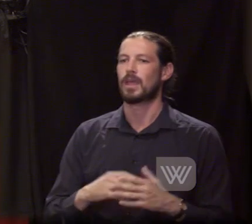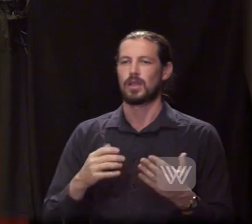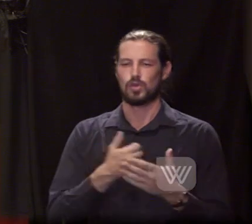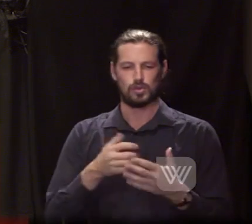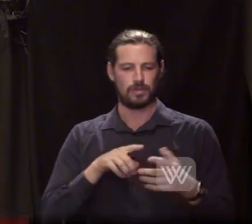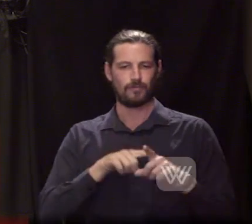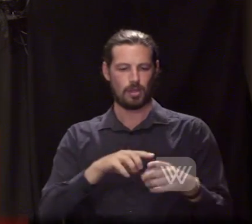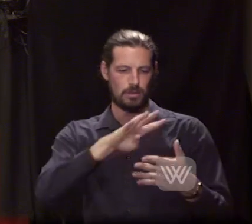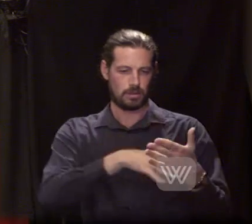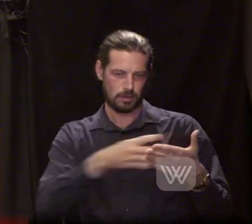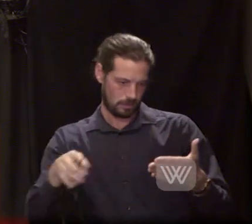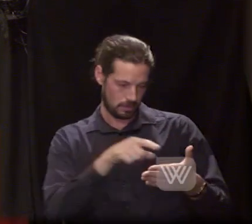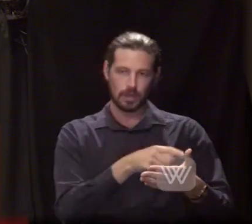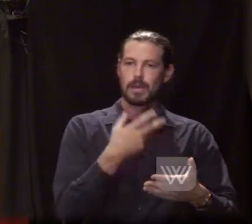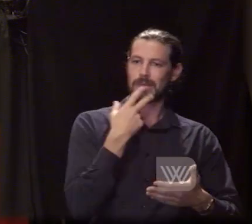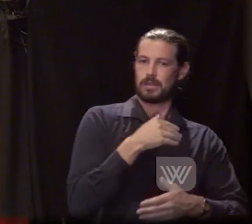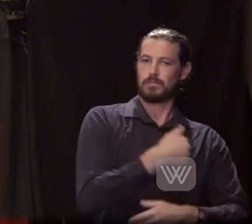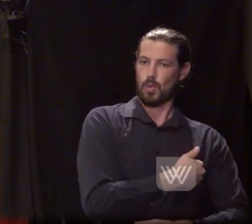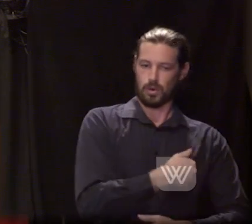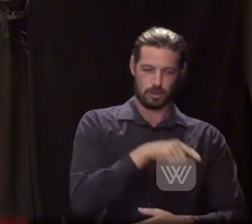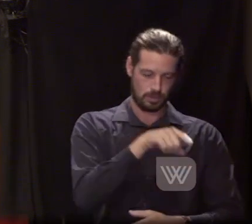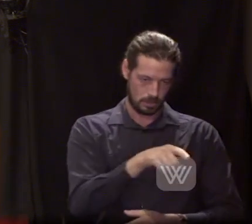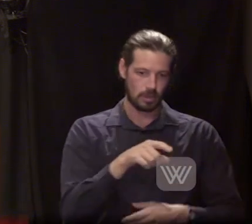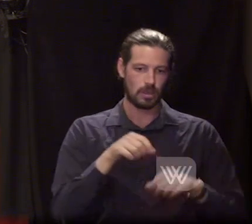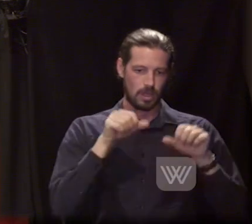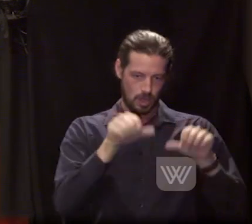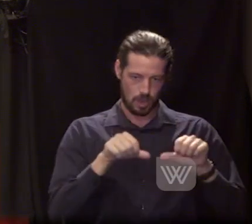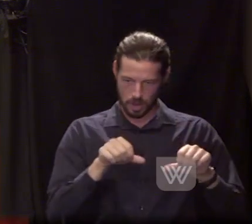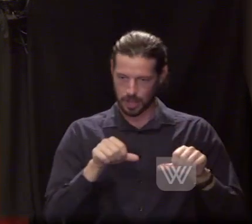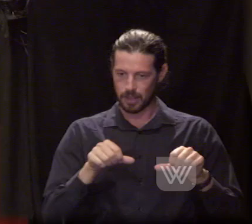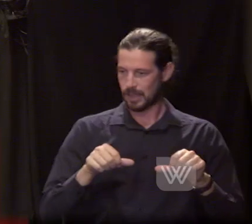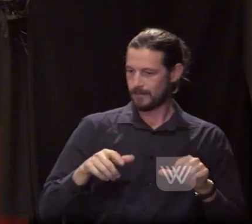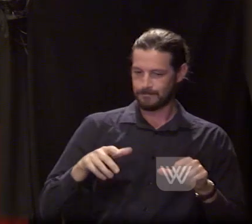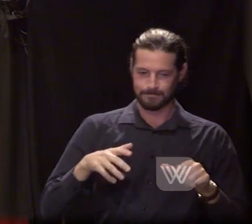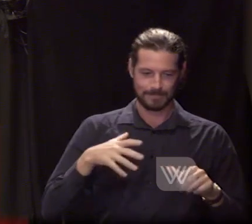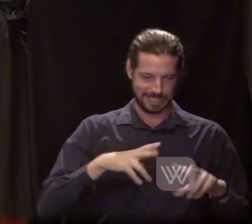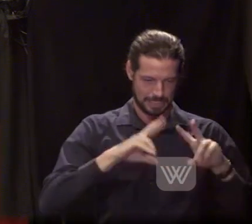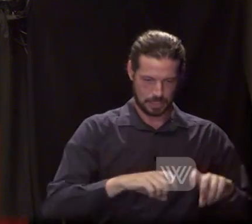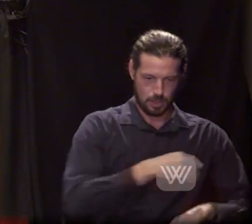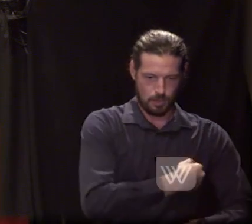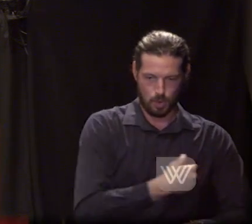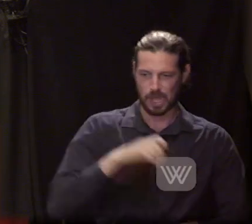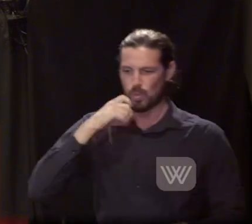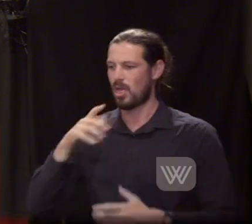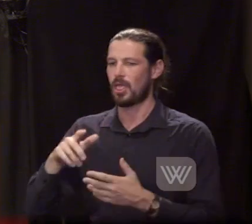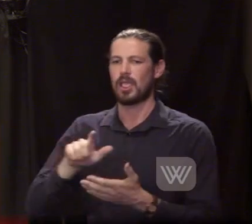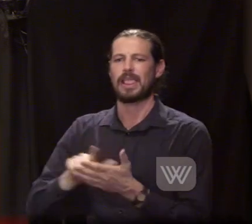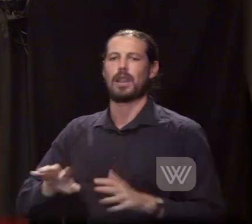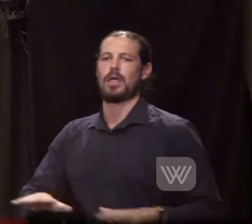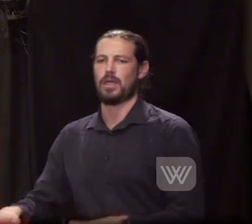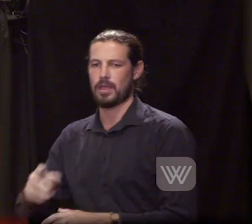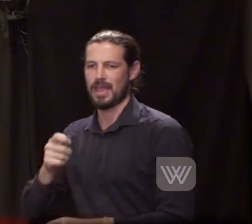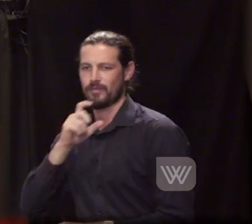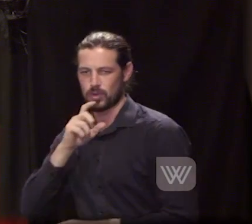that had to happen in the morning, we would plan on having things happen in the afternoon. Or if it was a midday thing, it'd be like, okay, get breakfast and